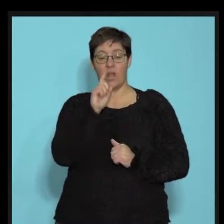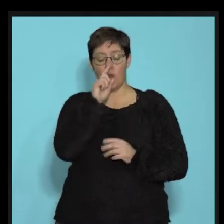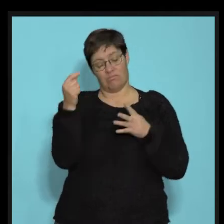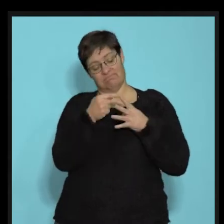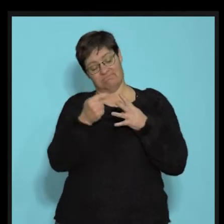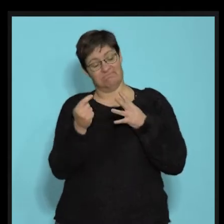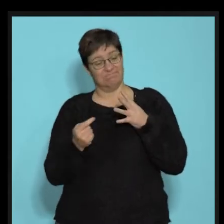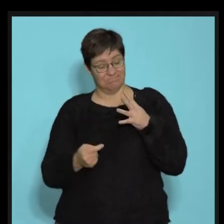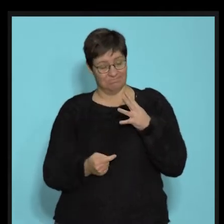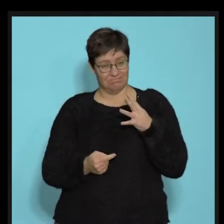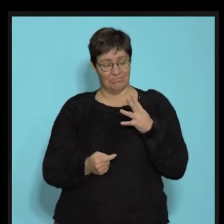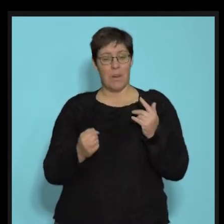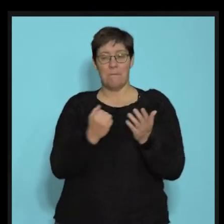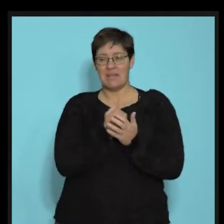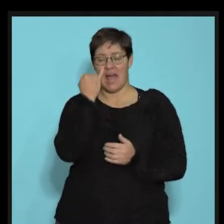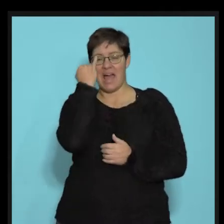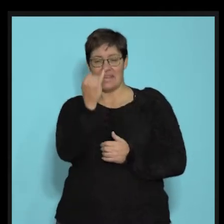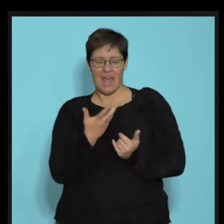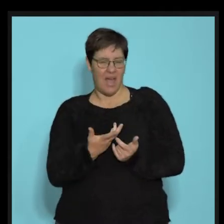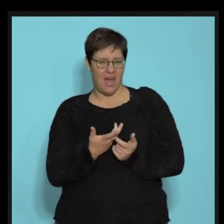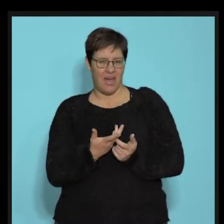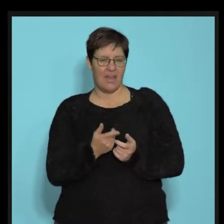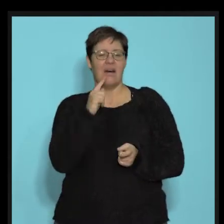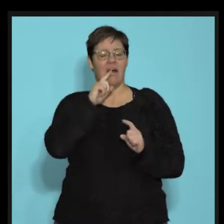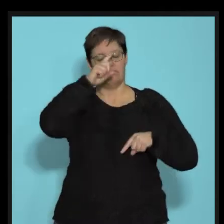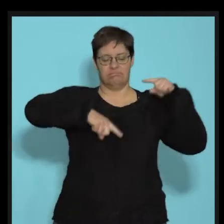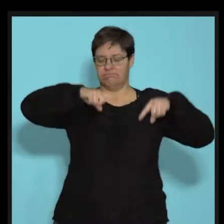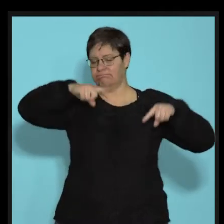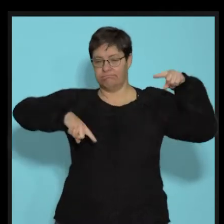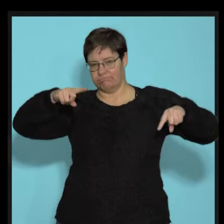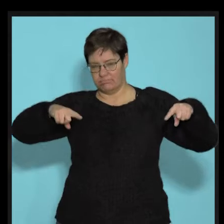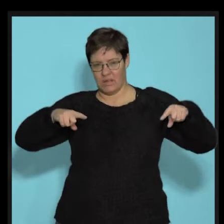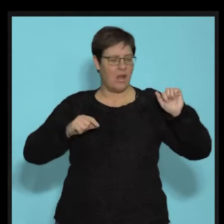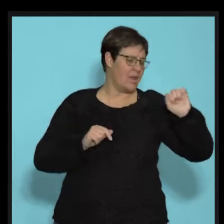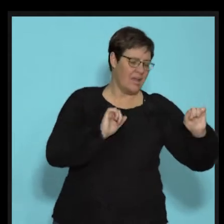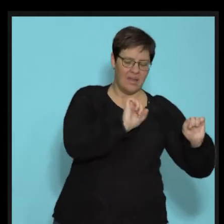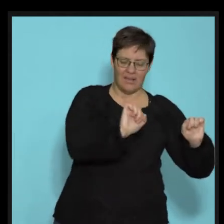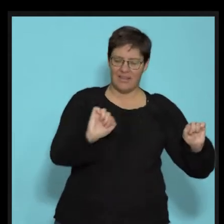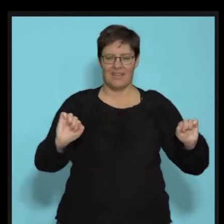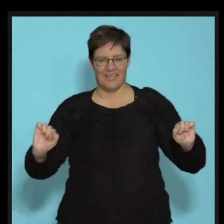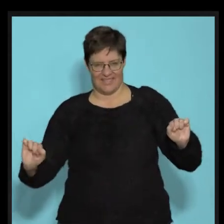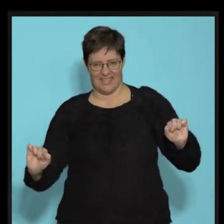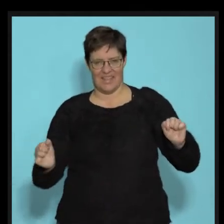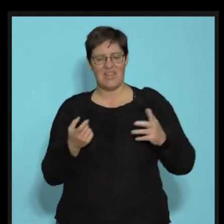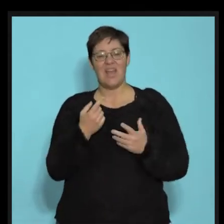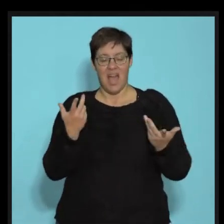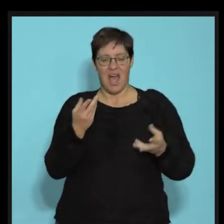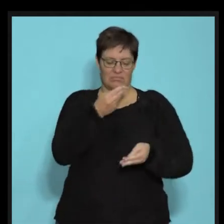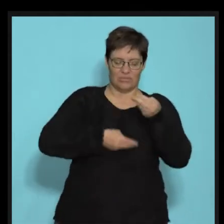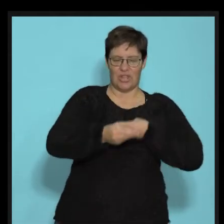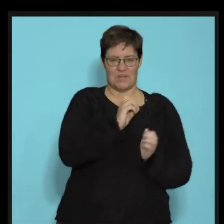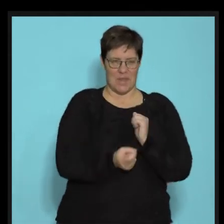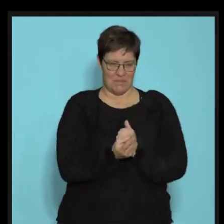things, you need to have an idea of how different kinds of organisms are going to understand gaseous